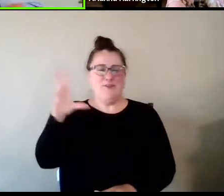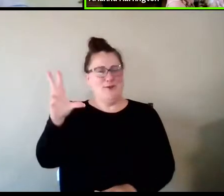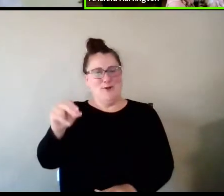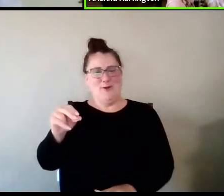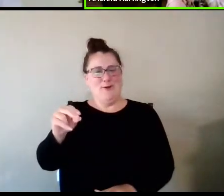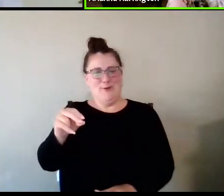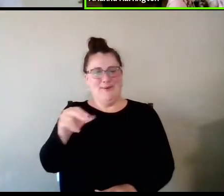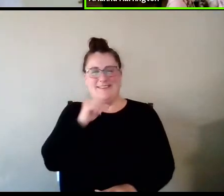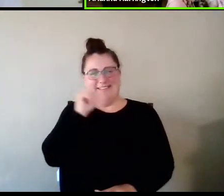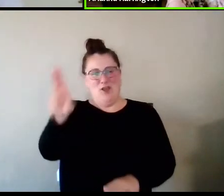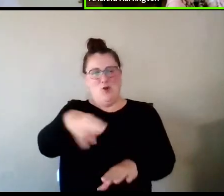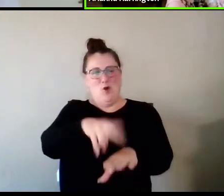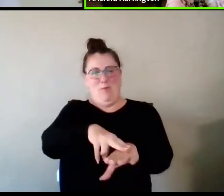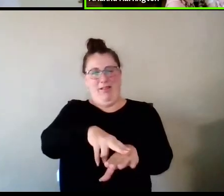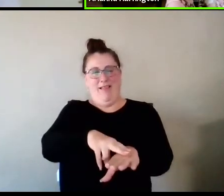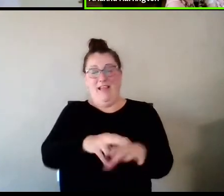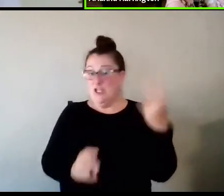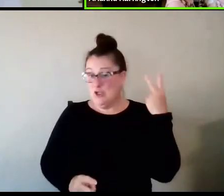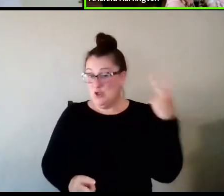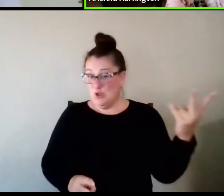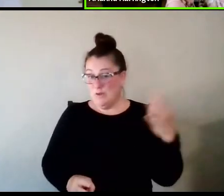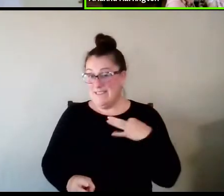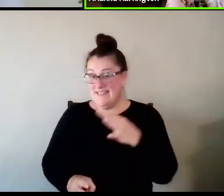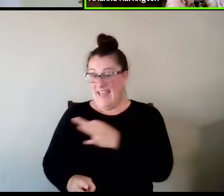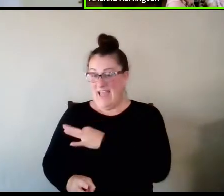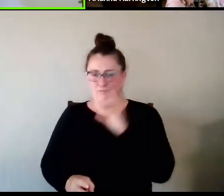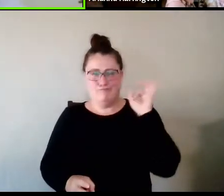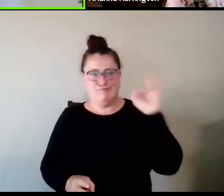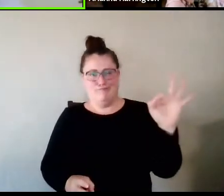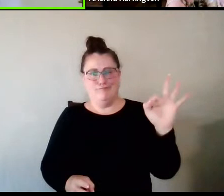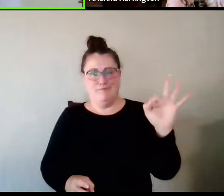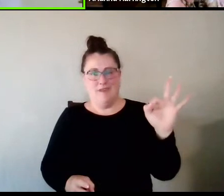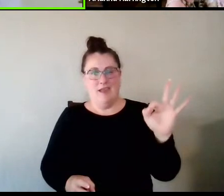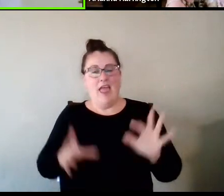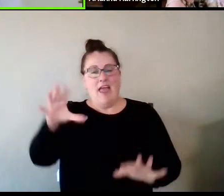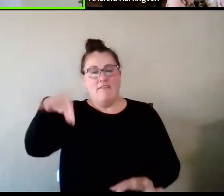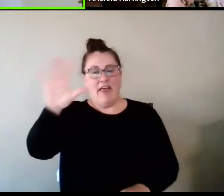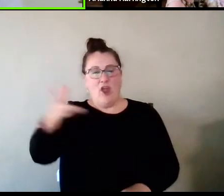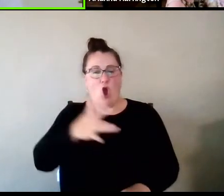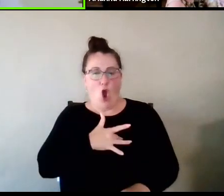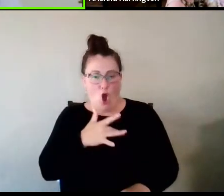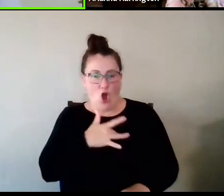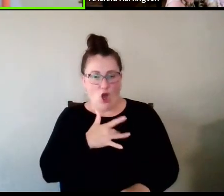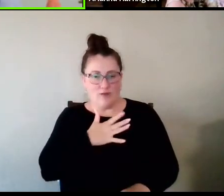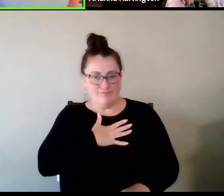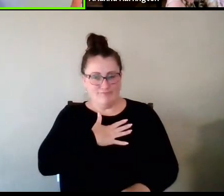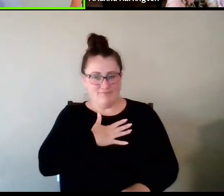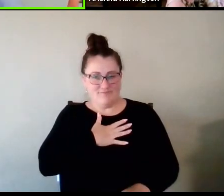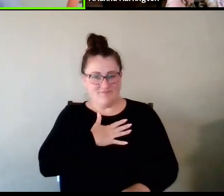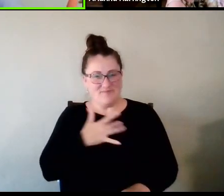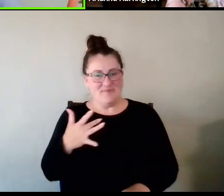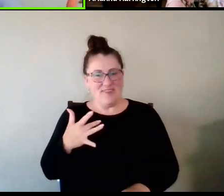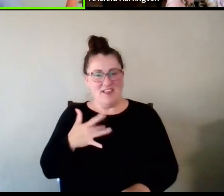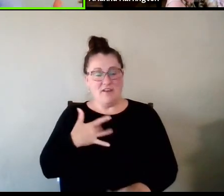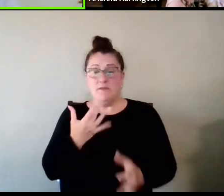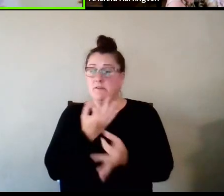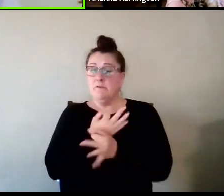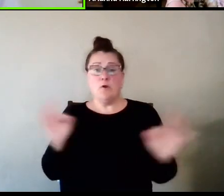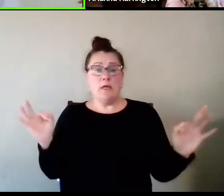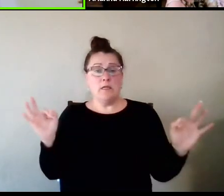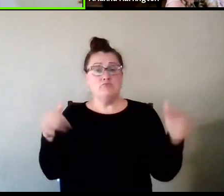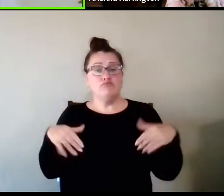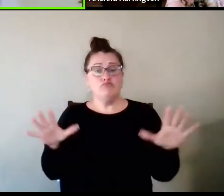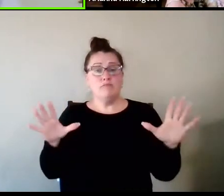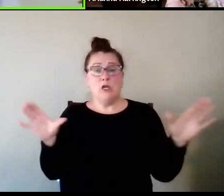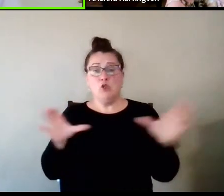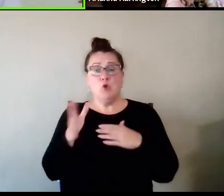not. These two associates found it in their heart and felt they had the freedom to do